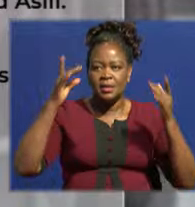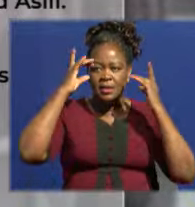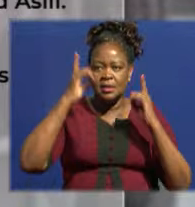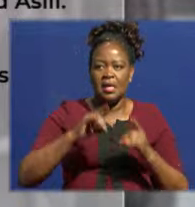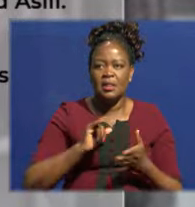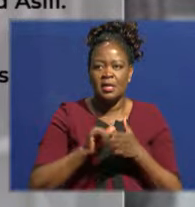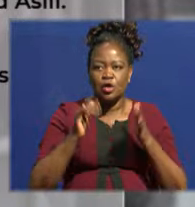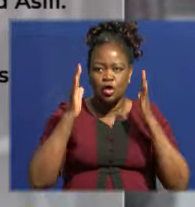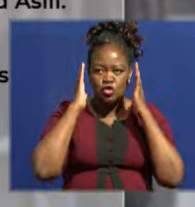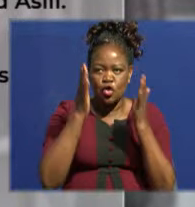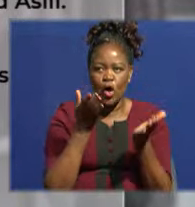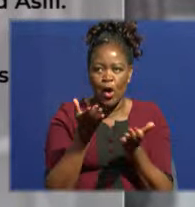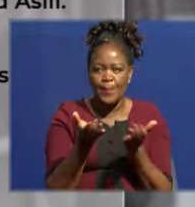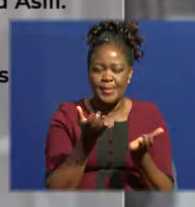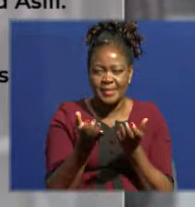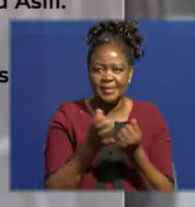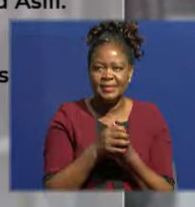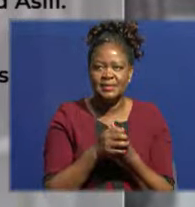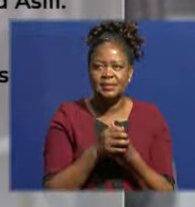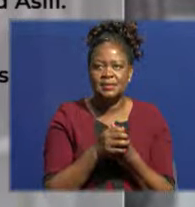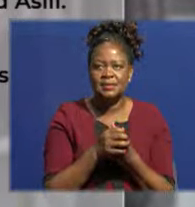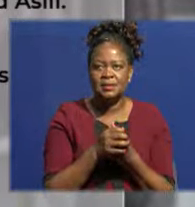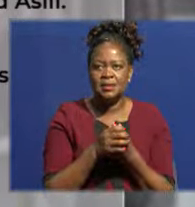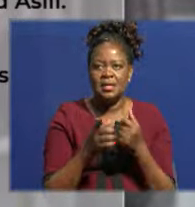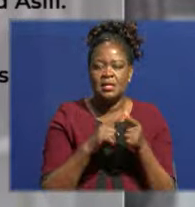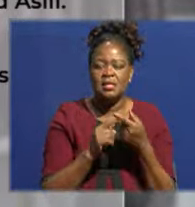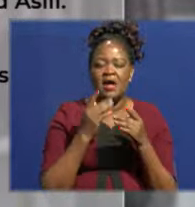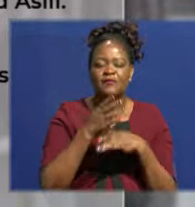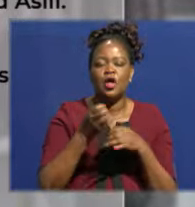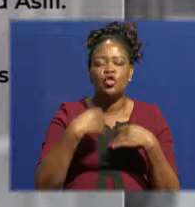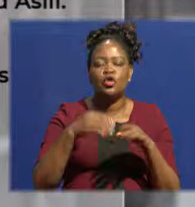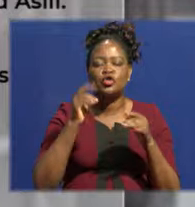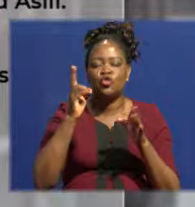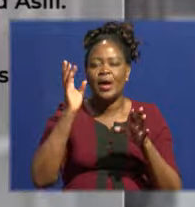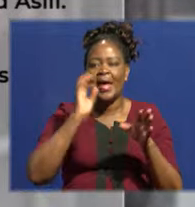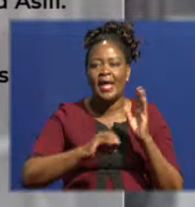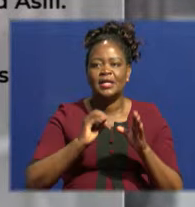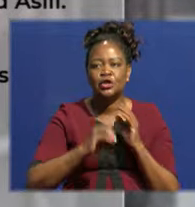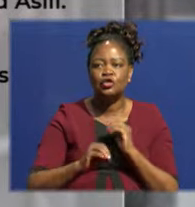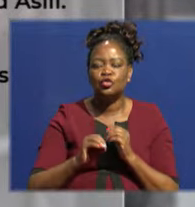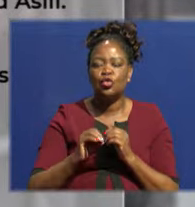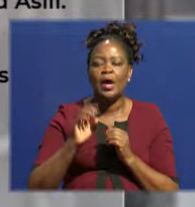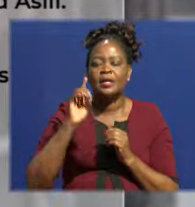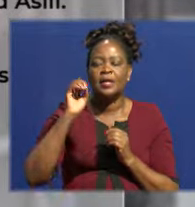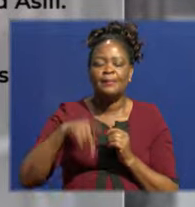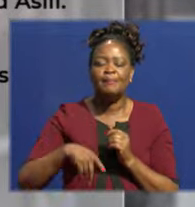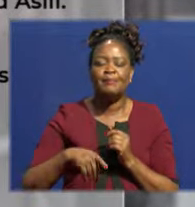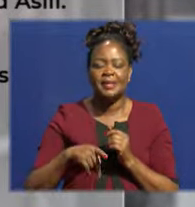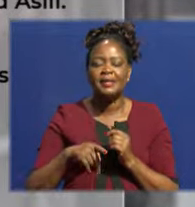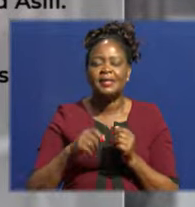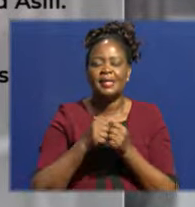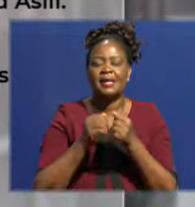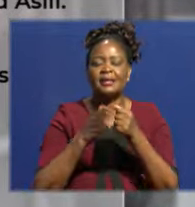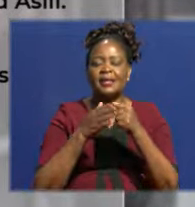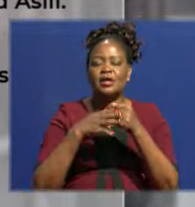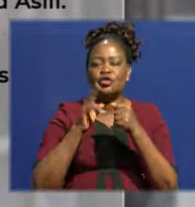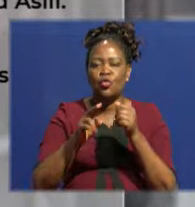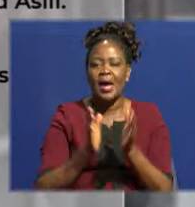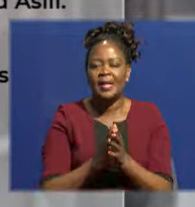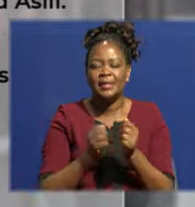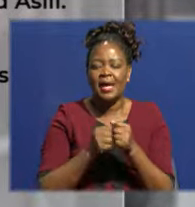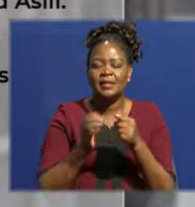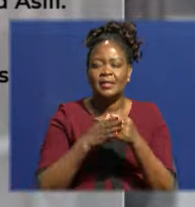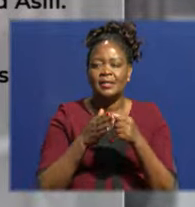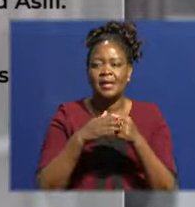to concentrate on his business enterprises. After losing two elections on a DP ticket in 1992 and